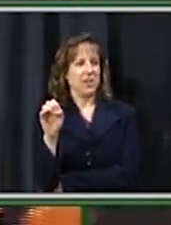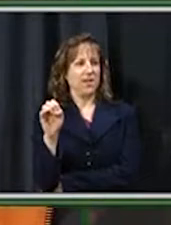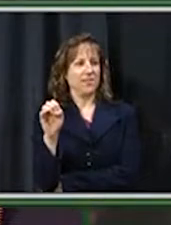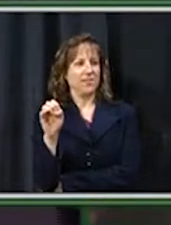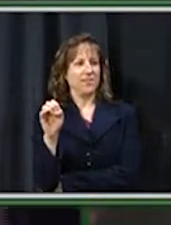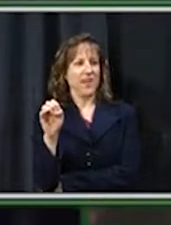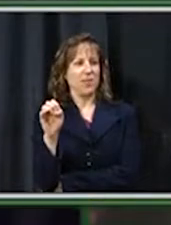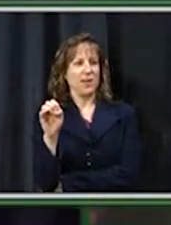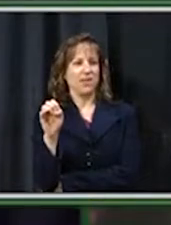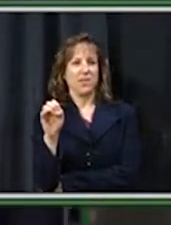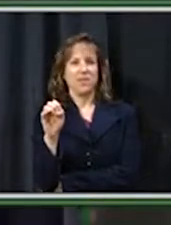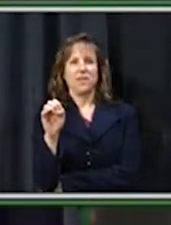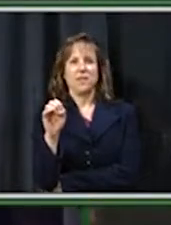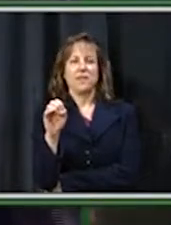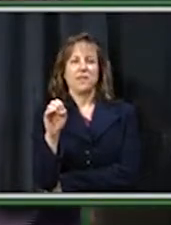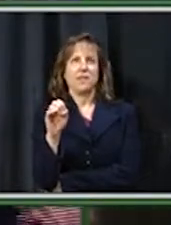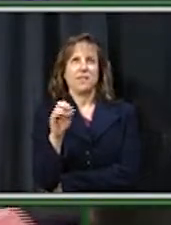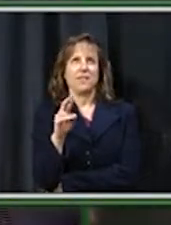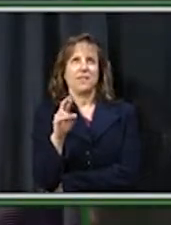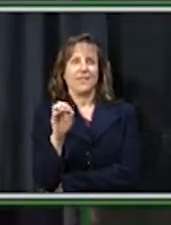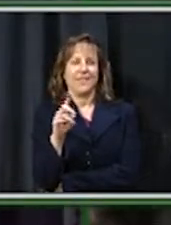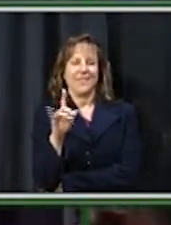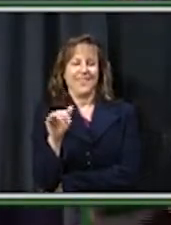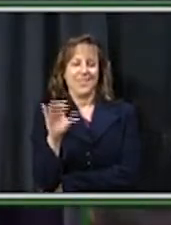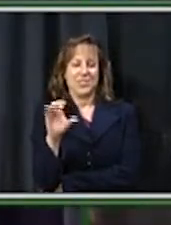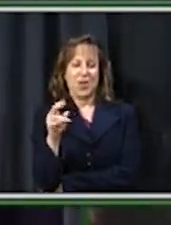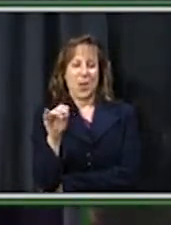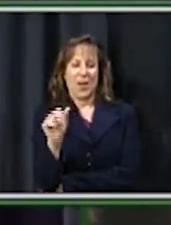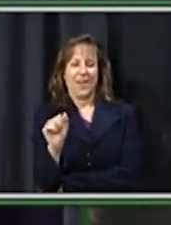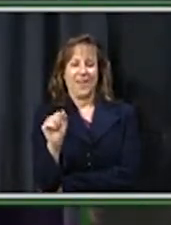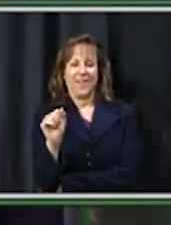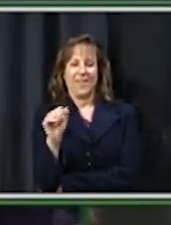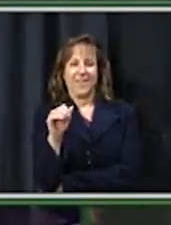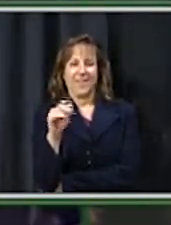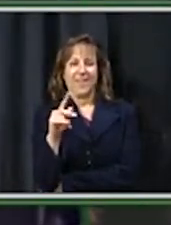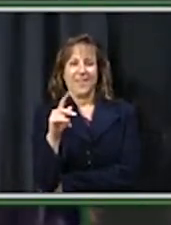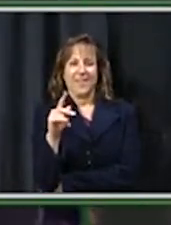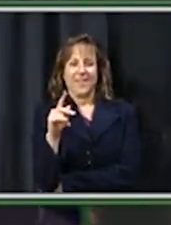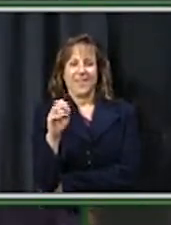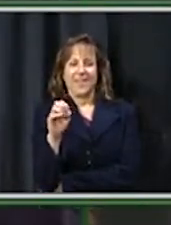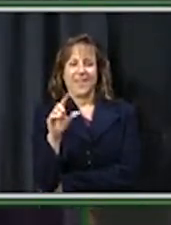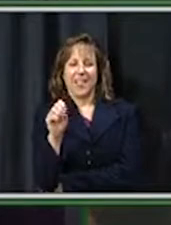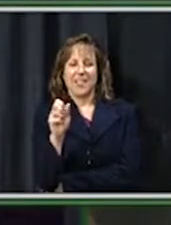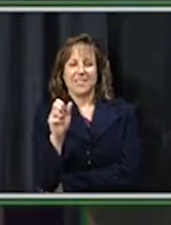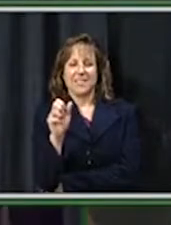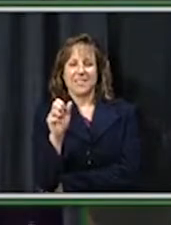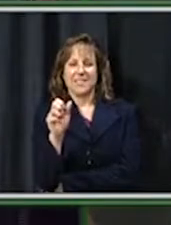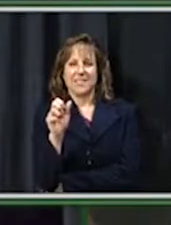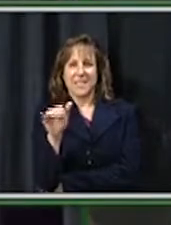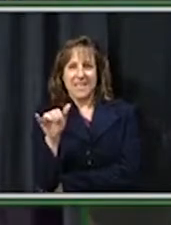Raphael Ochoa. Kelsey Joy Murphy.